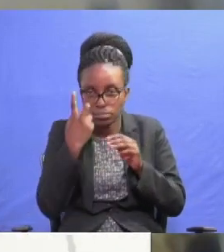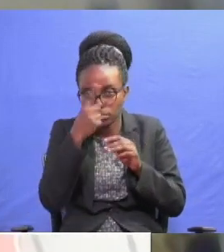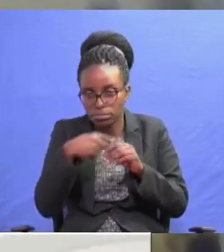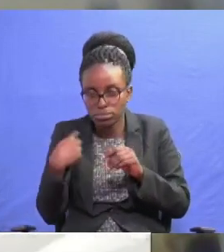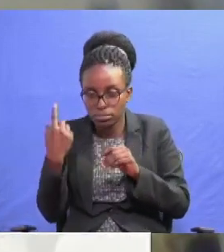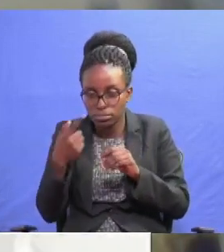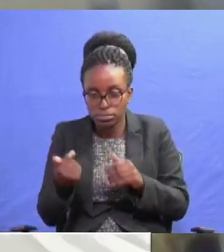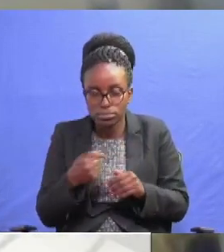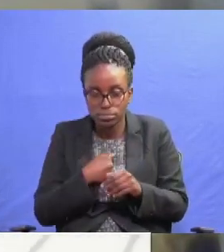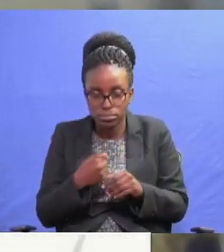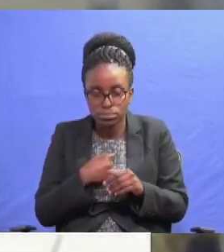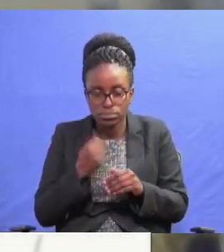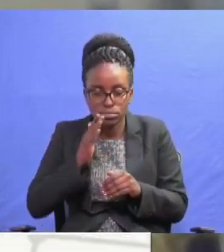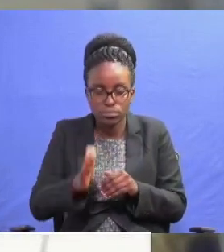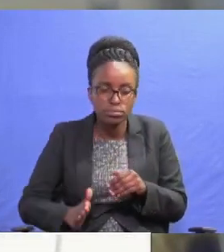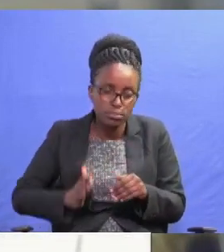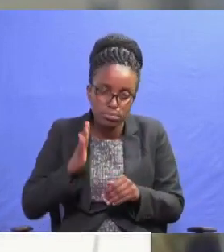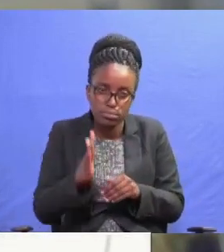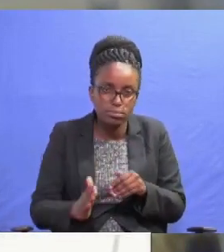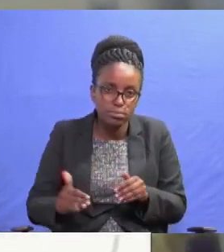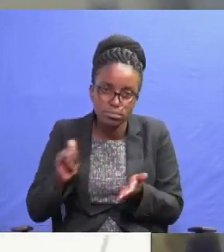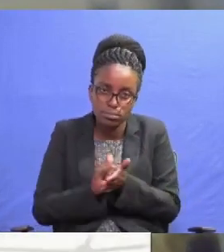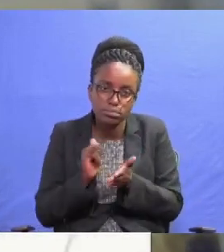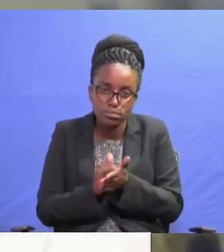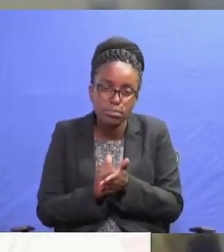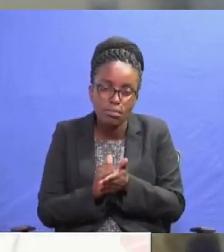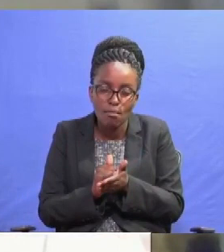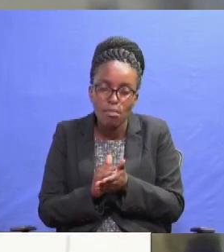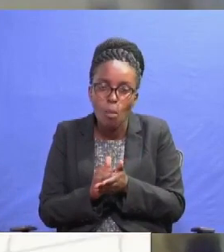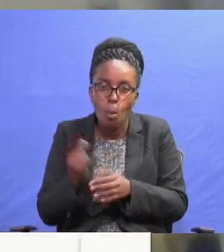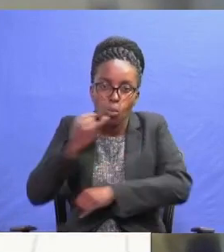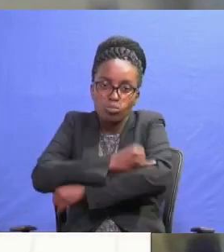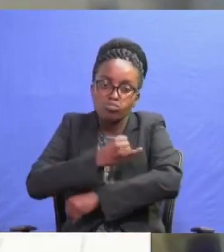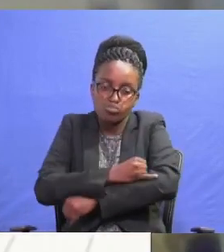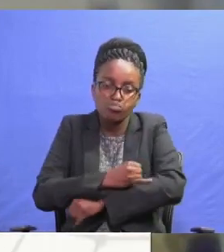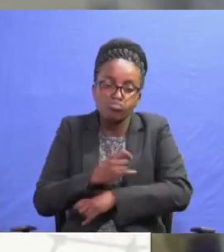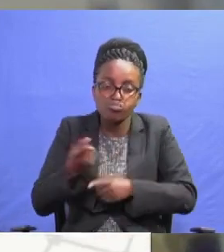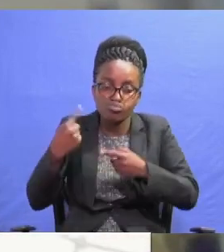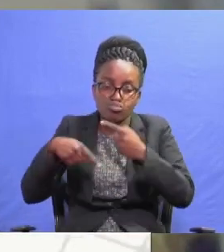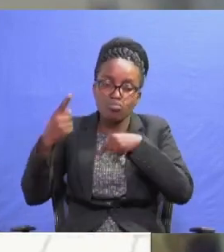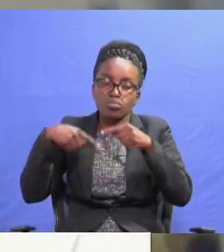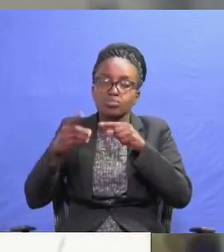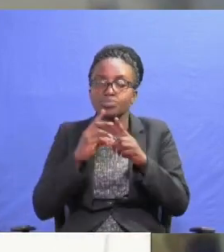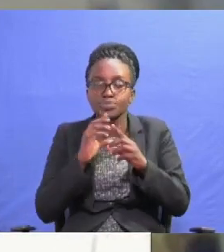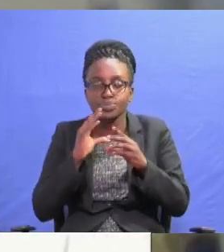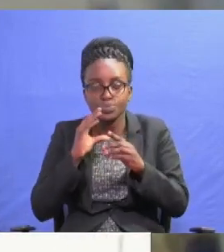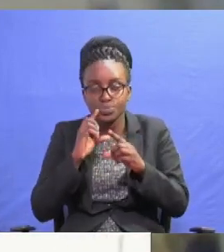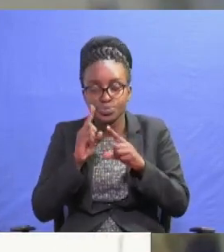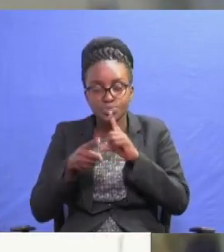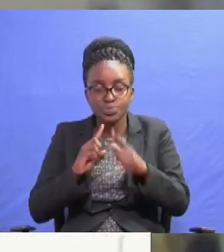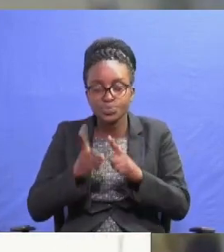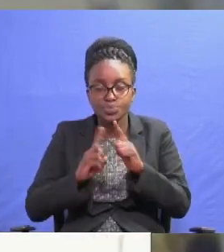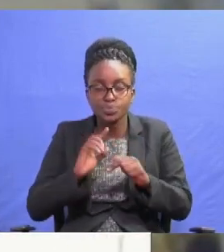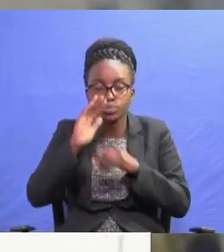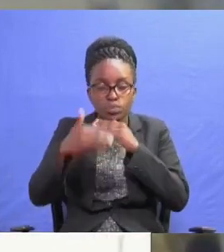aside, then which institutions should come and just talk to you even before the events happen, that you see